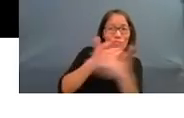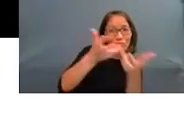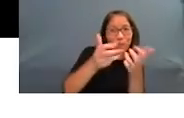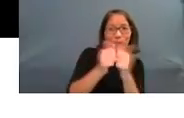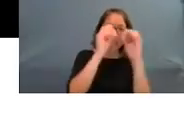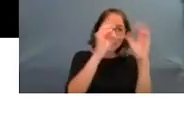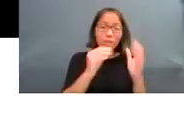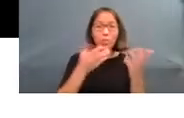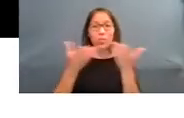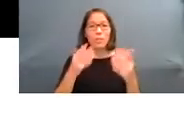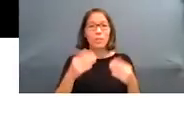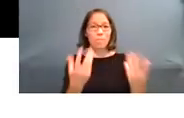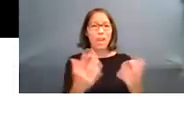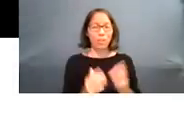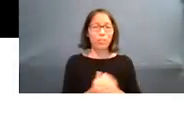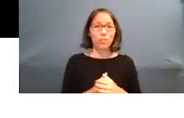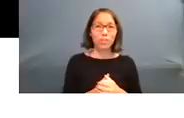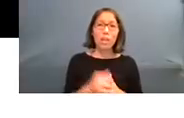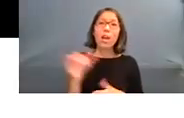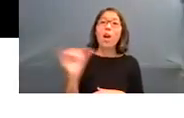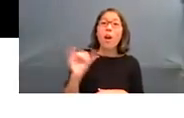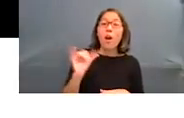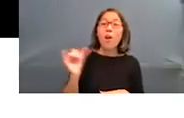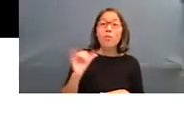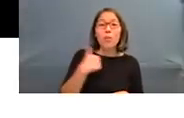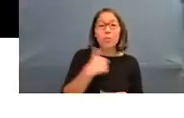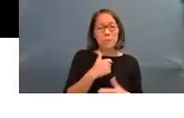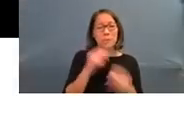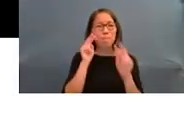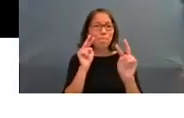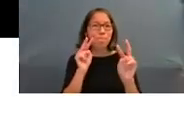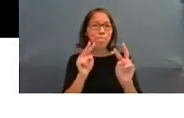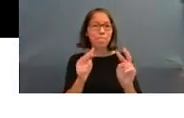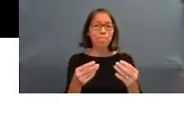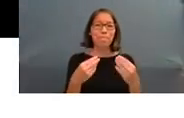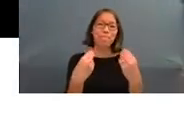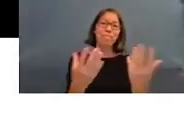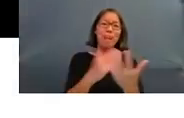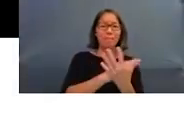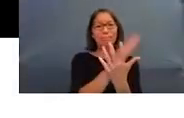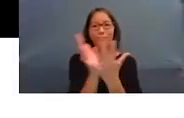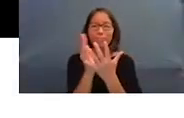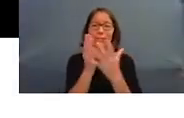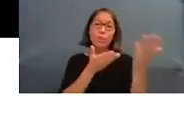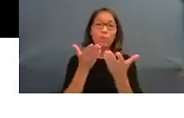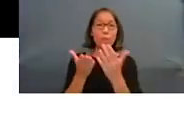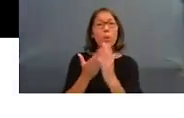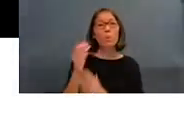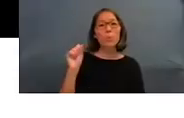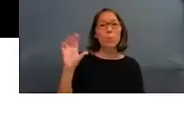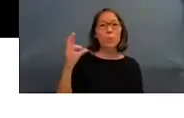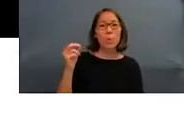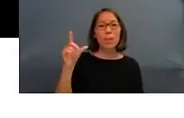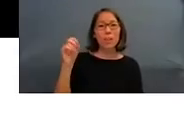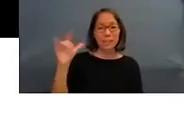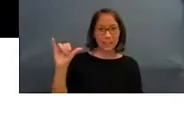service providers. In addition, we look forward to providing a continuum of services through Schoology. Our services